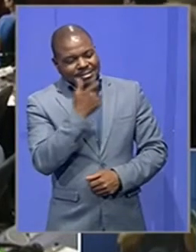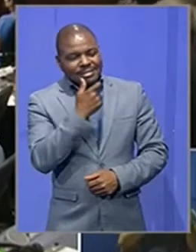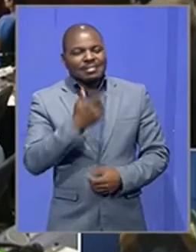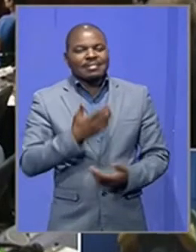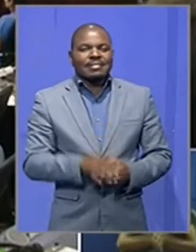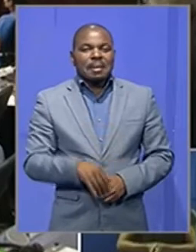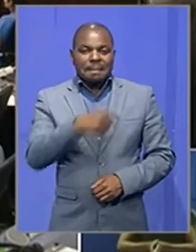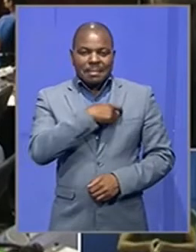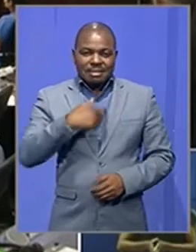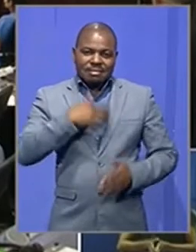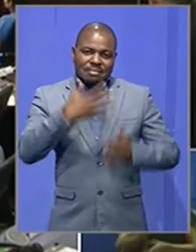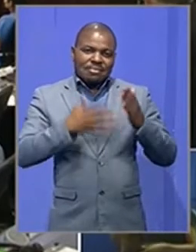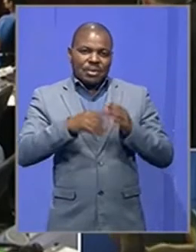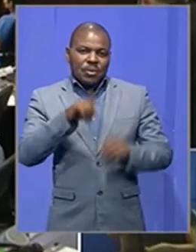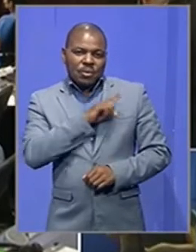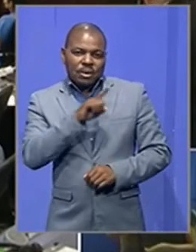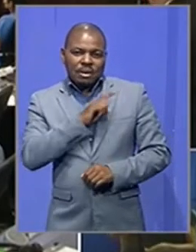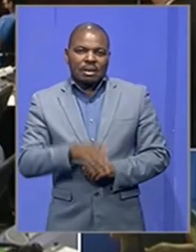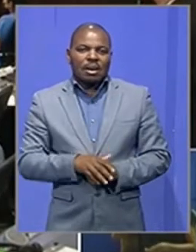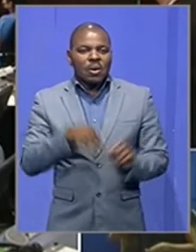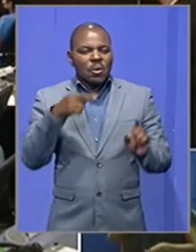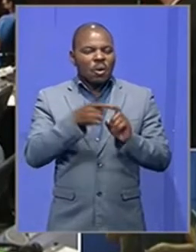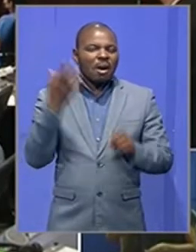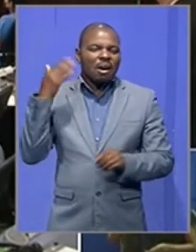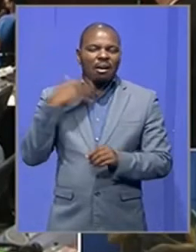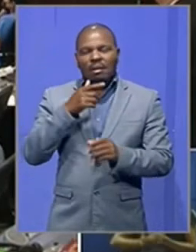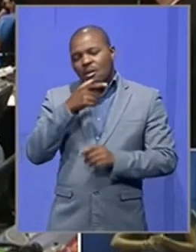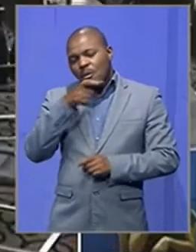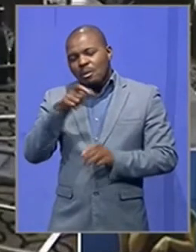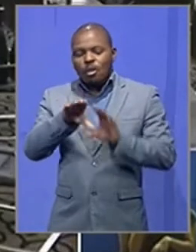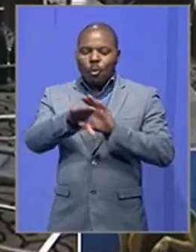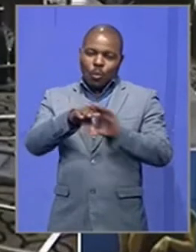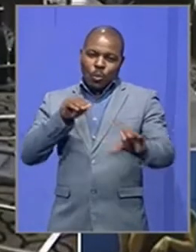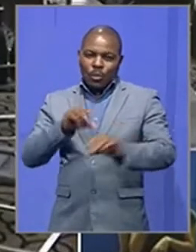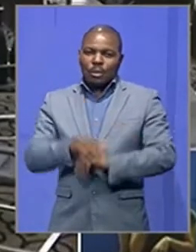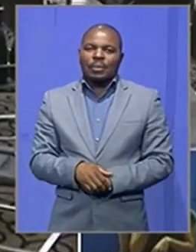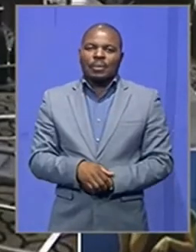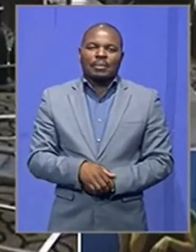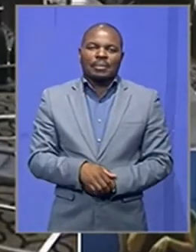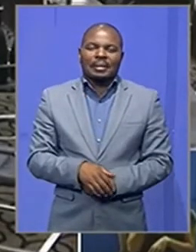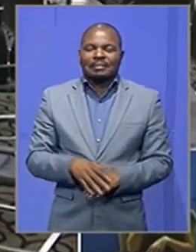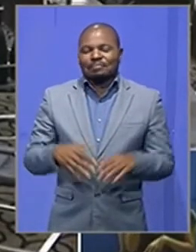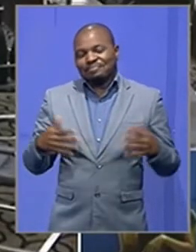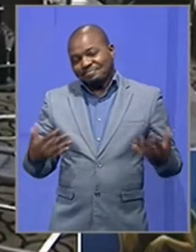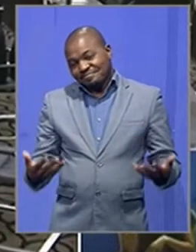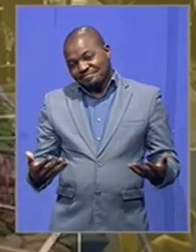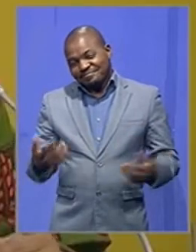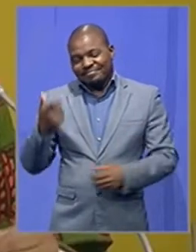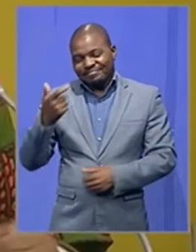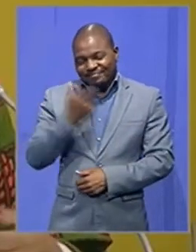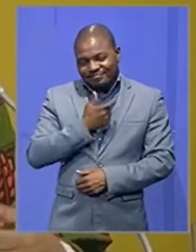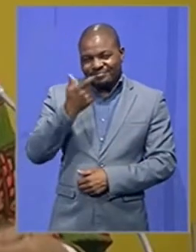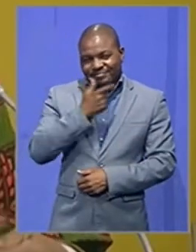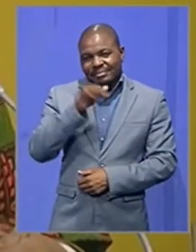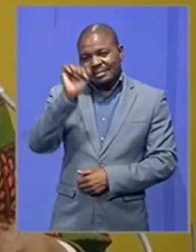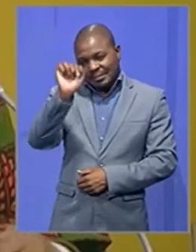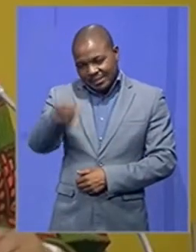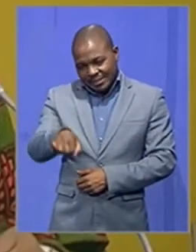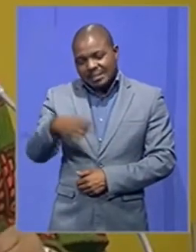fa Mopresidente a ne a gogela morago mafoko a neng a buile. And so, yes,